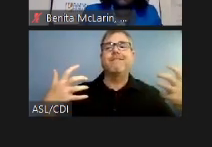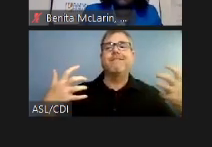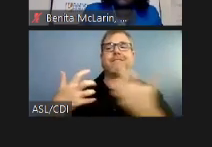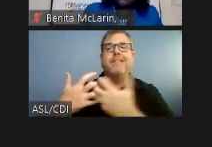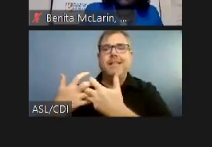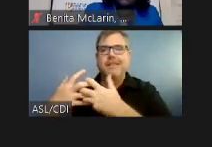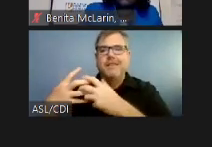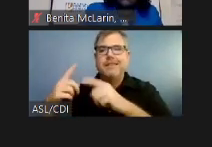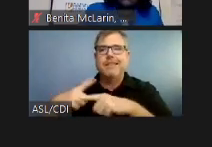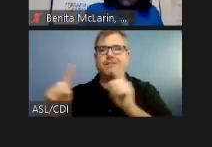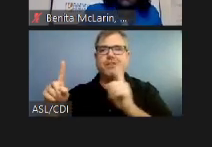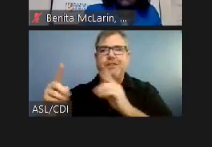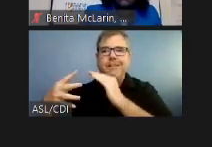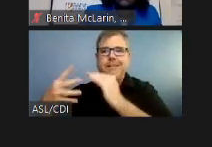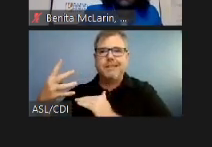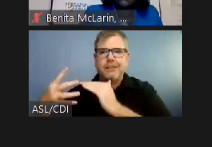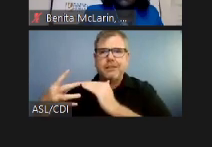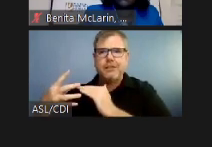this framework.